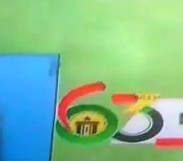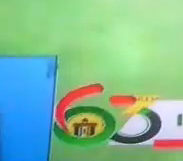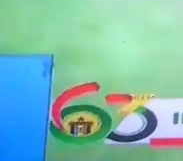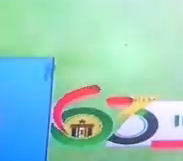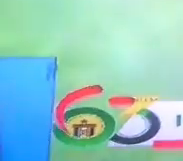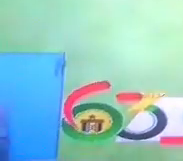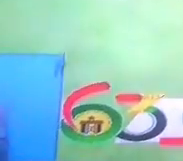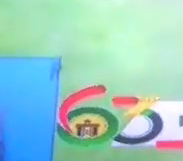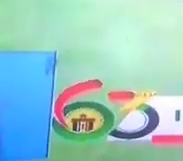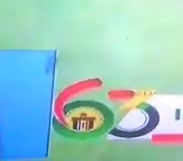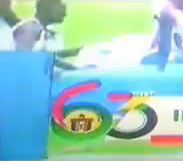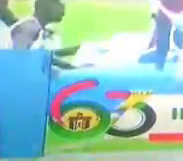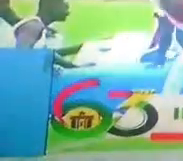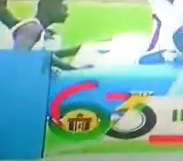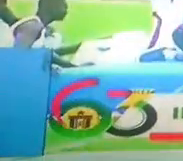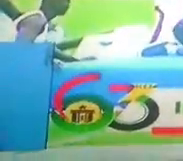You cannot.